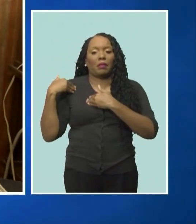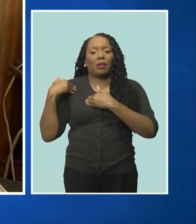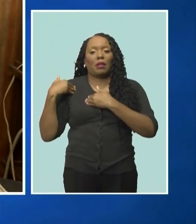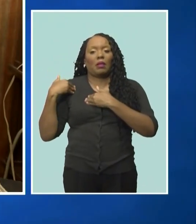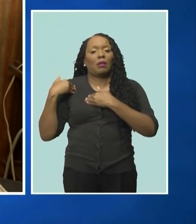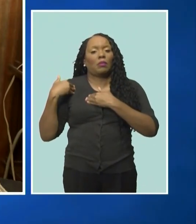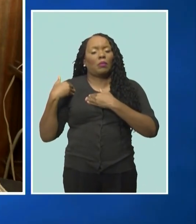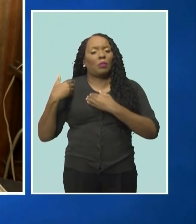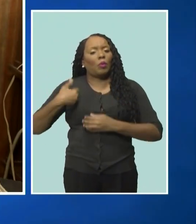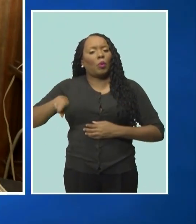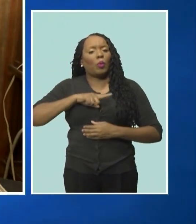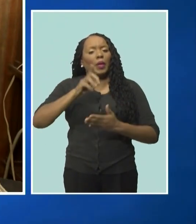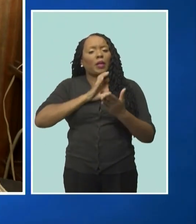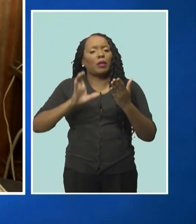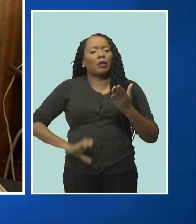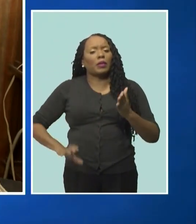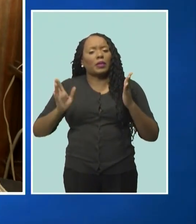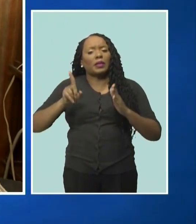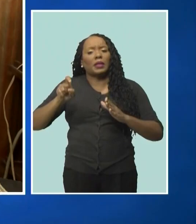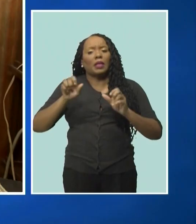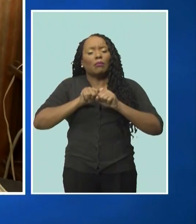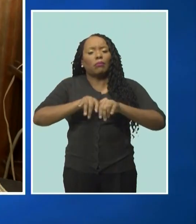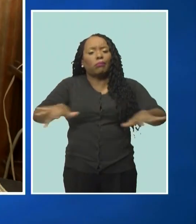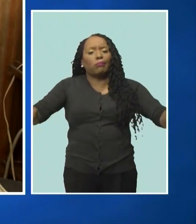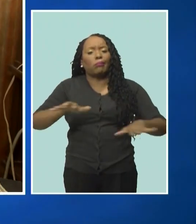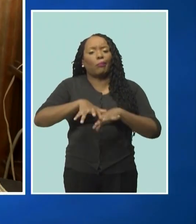gospel to every creature.